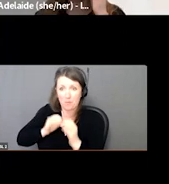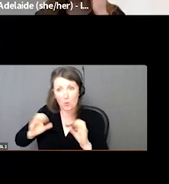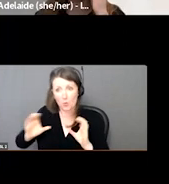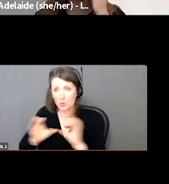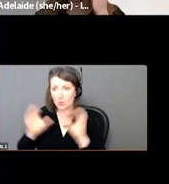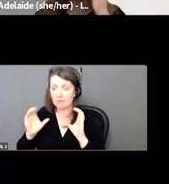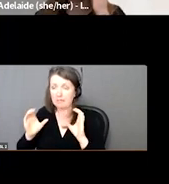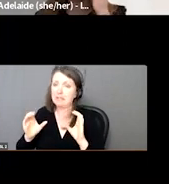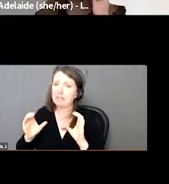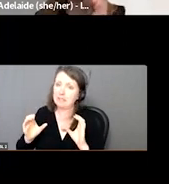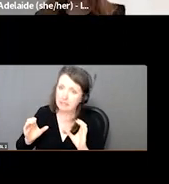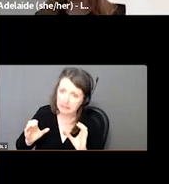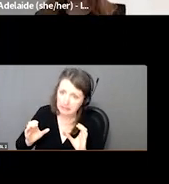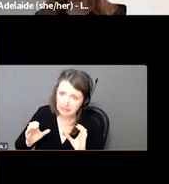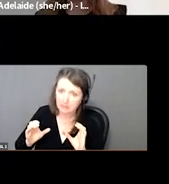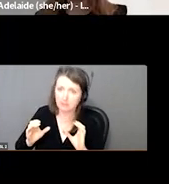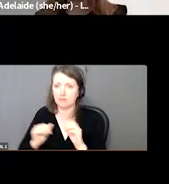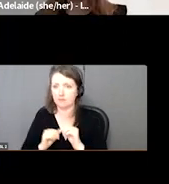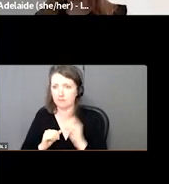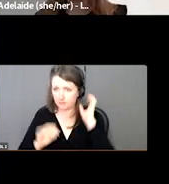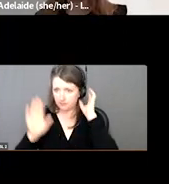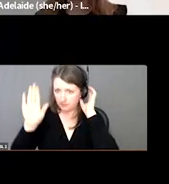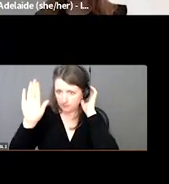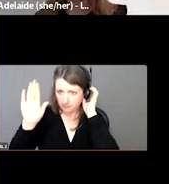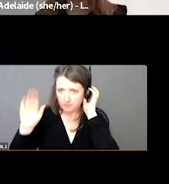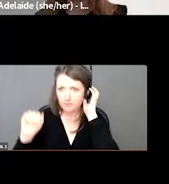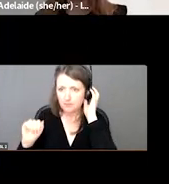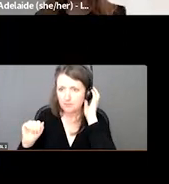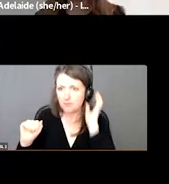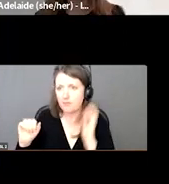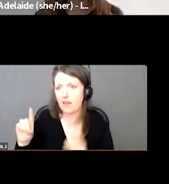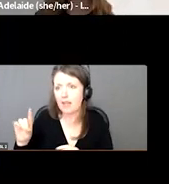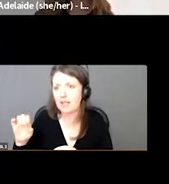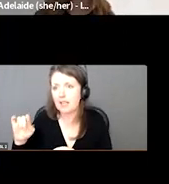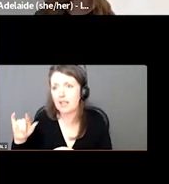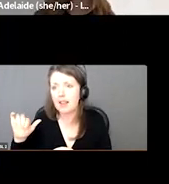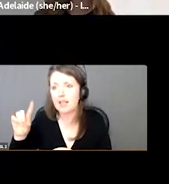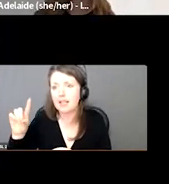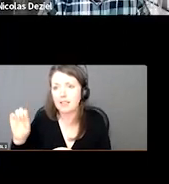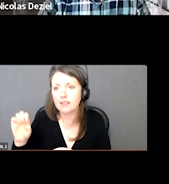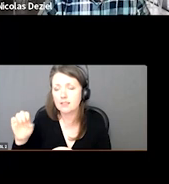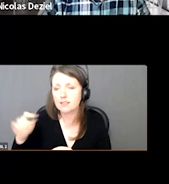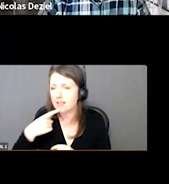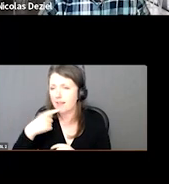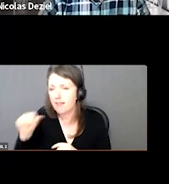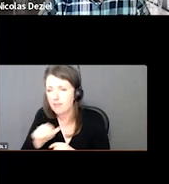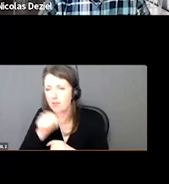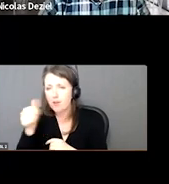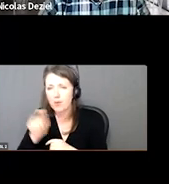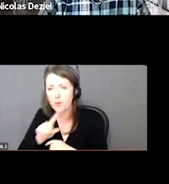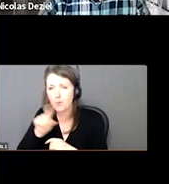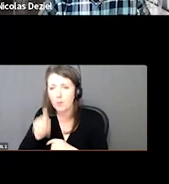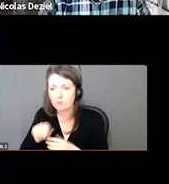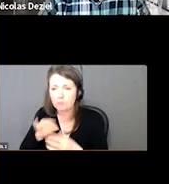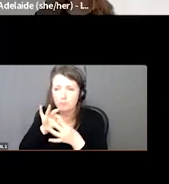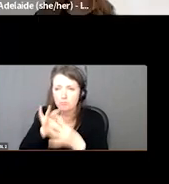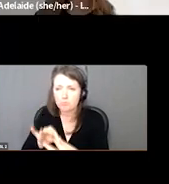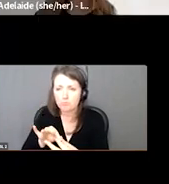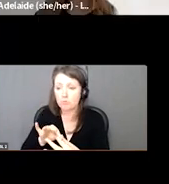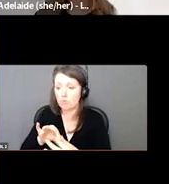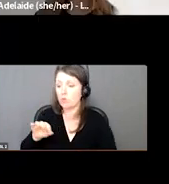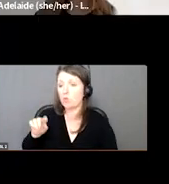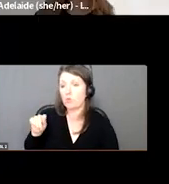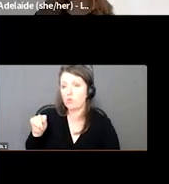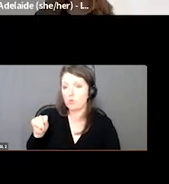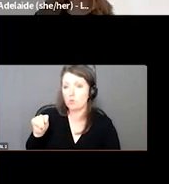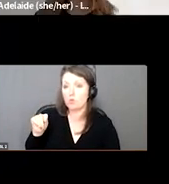Nicola, Yes. another question has come in going Sure. back to trademarks, Okay. asking, do I need to trademark the